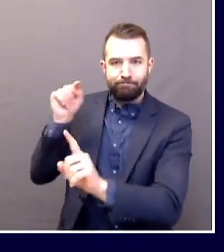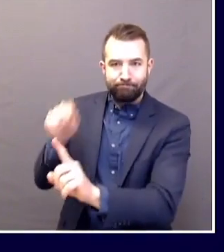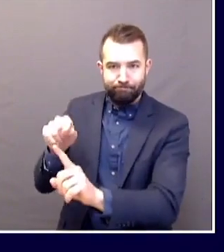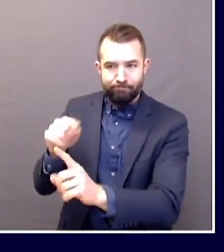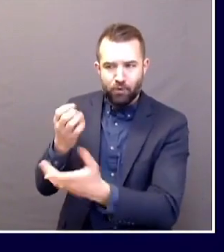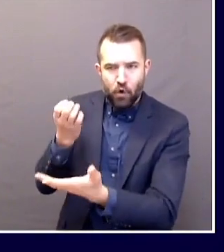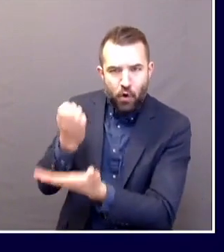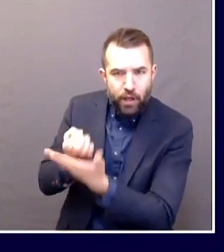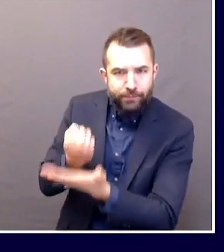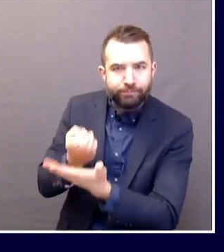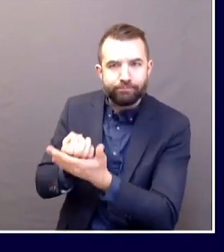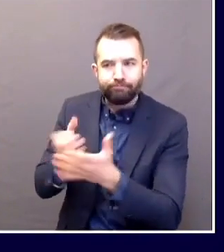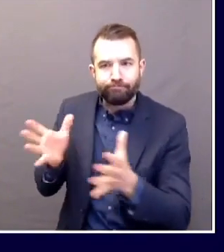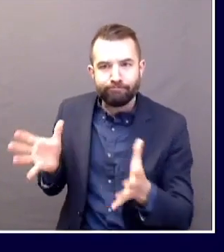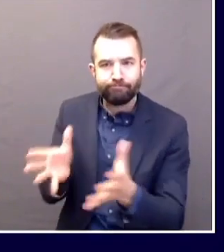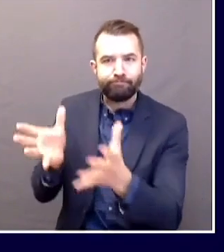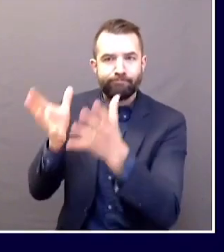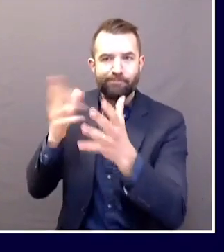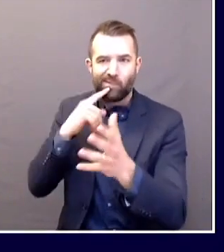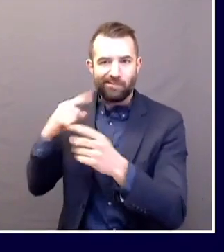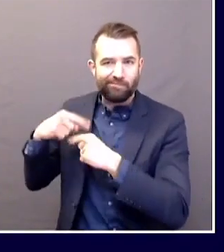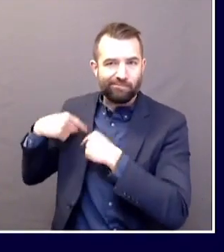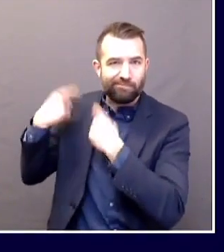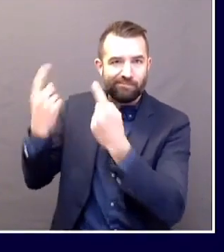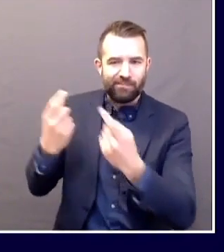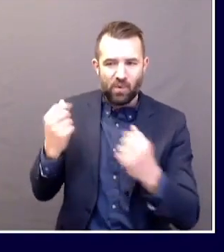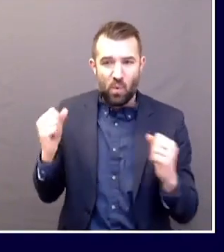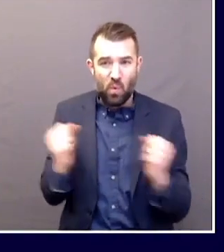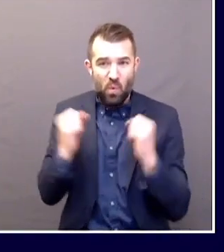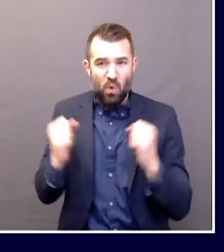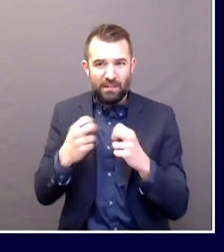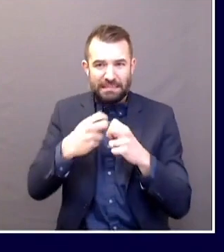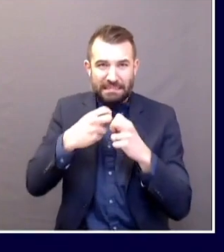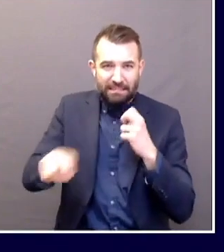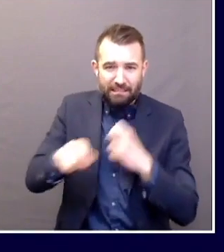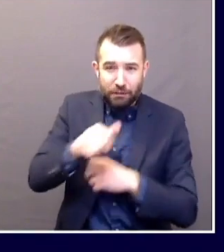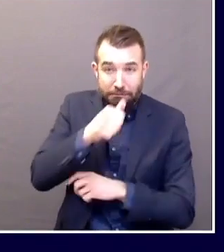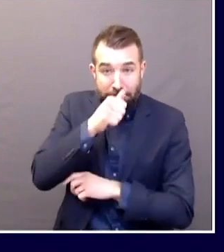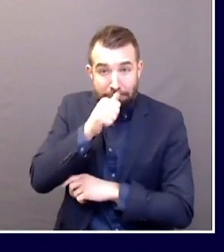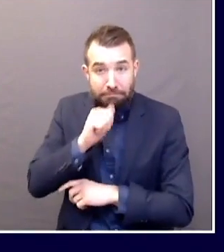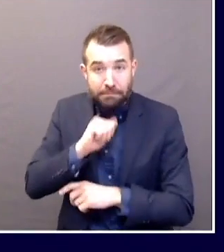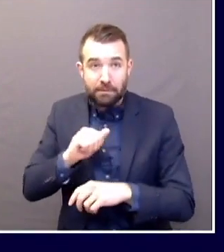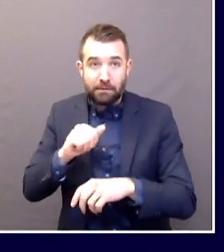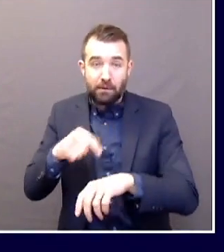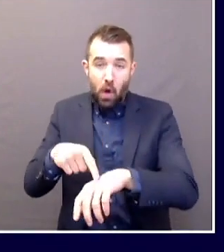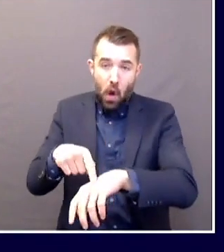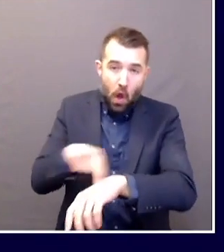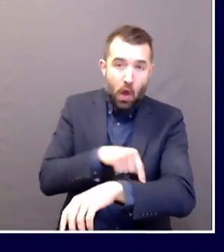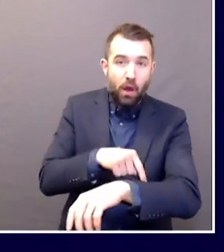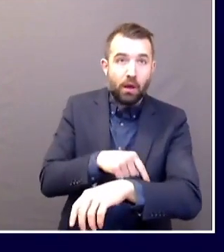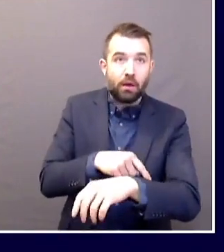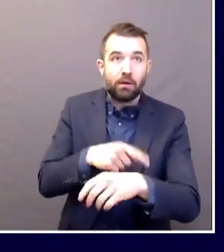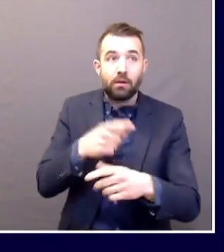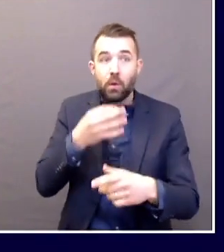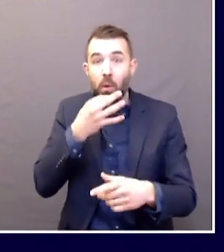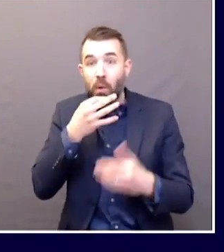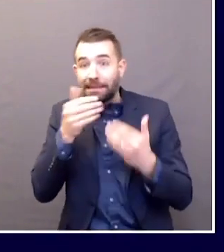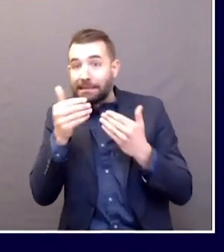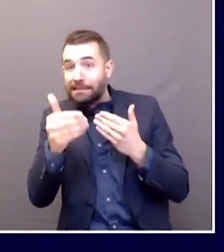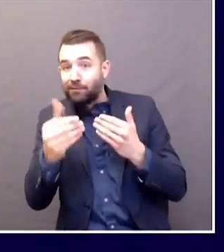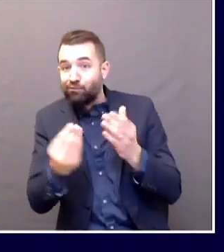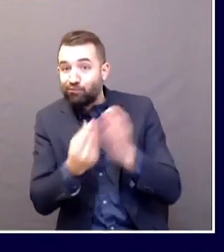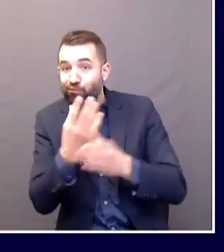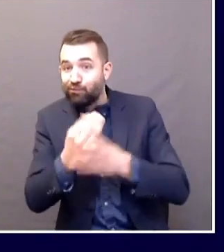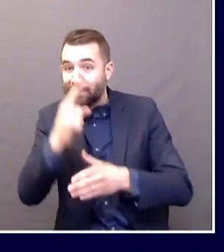It's been a long, hard winter, but spring and summer are right around the corner. You can almost feel it in the air. A change in the weather also means that